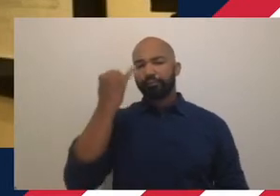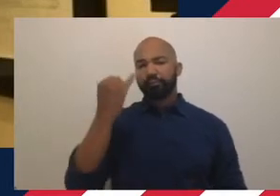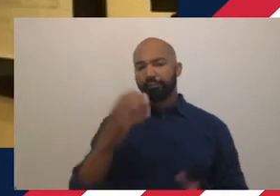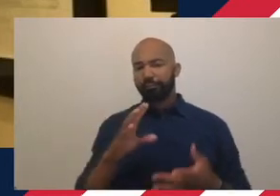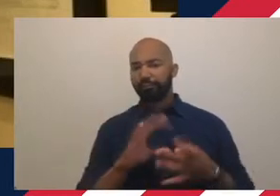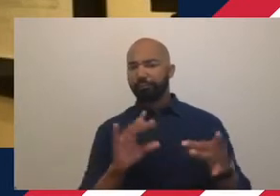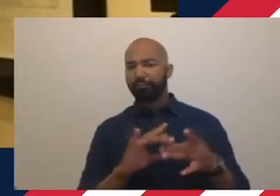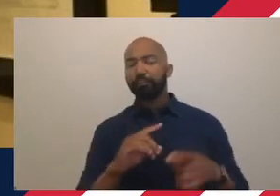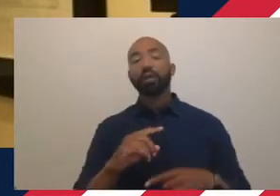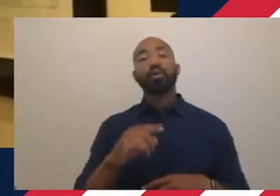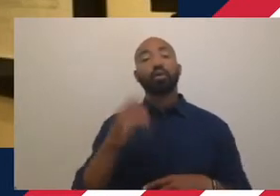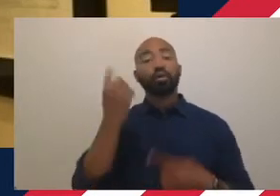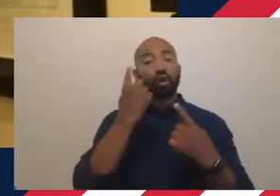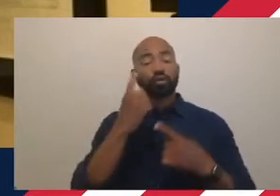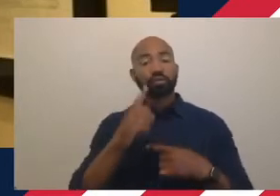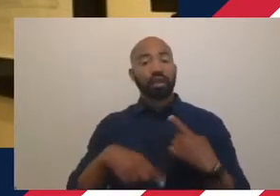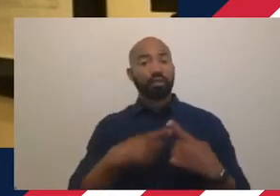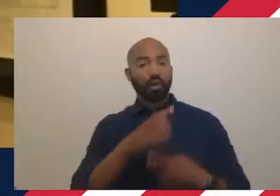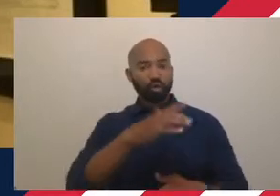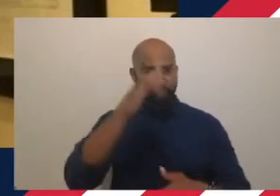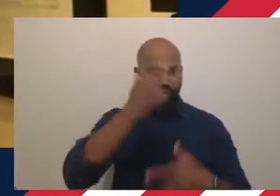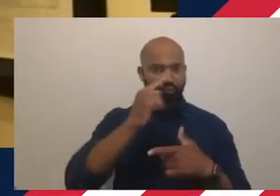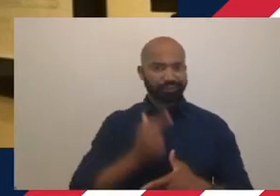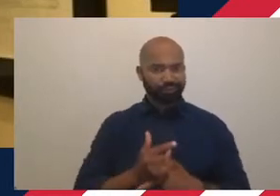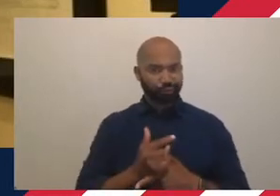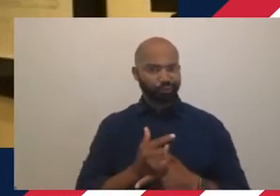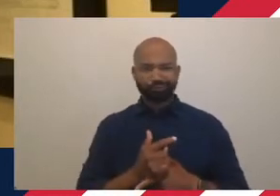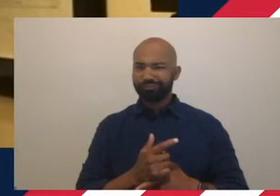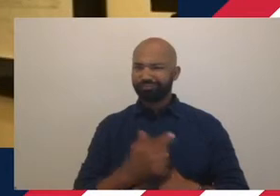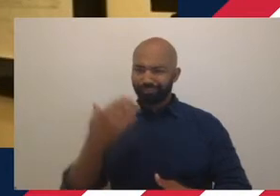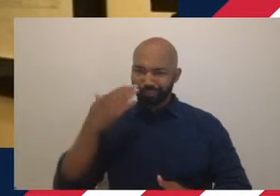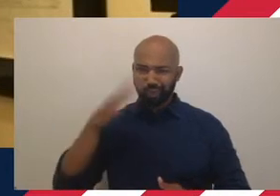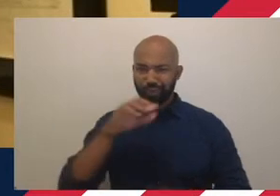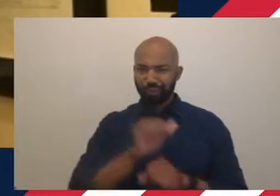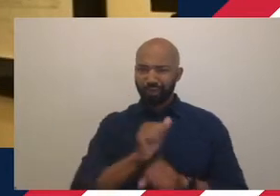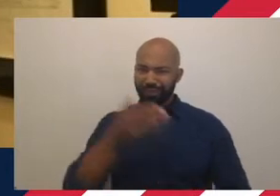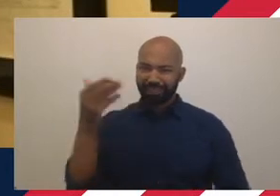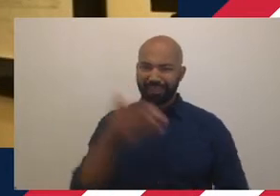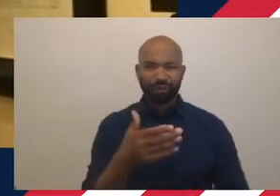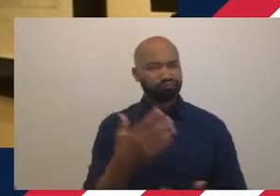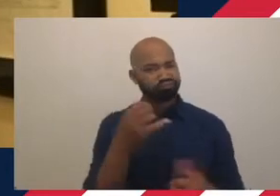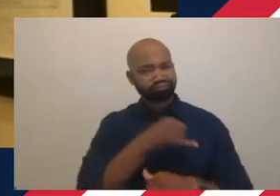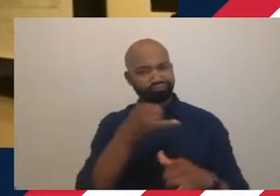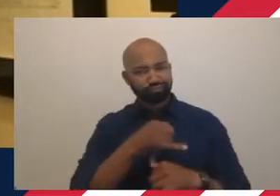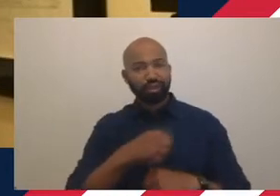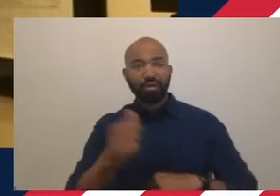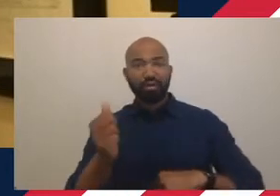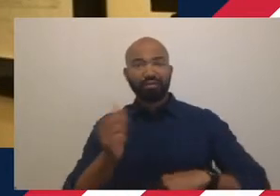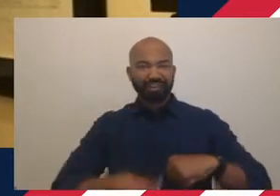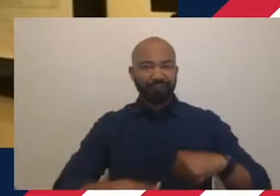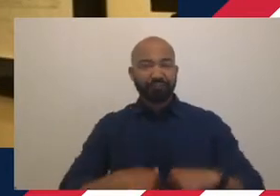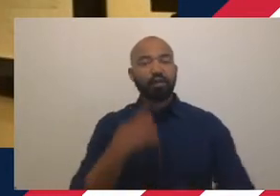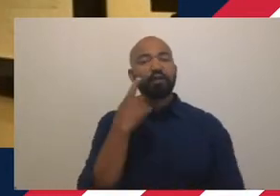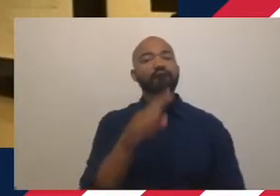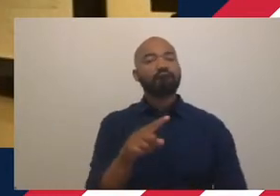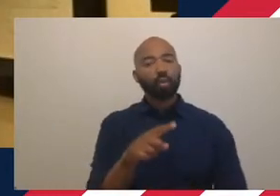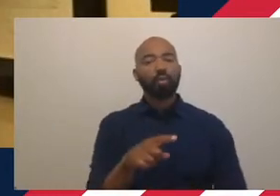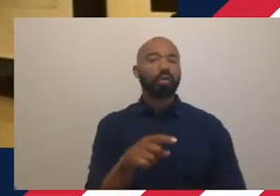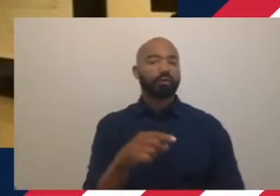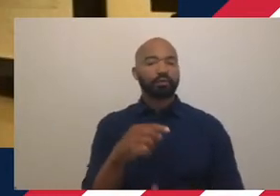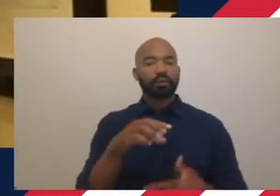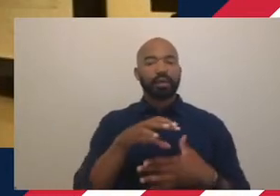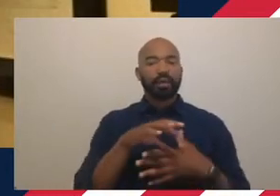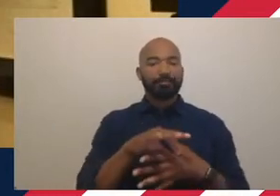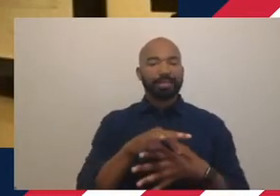these meatpacking facilities, incredibly hard work, whether or not you feel and they feel safe, whether